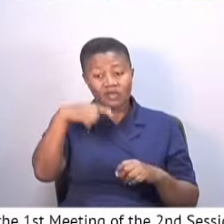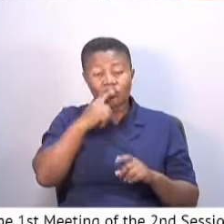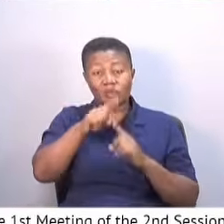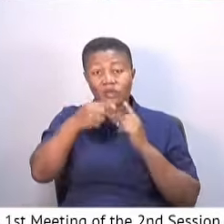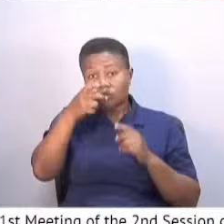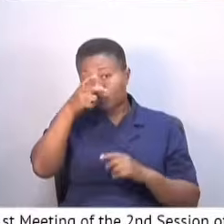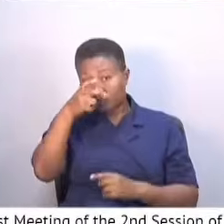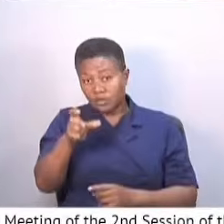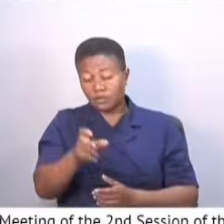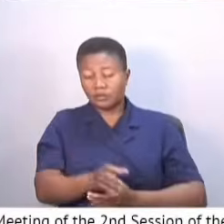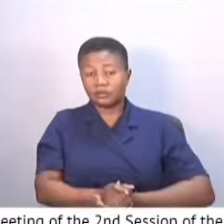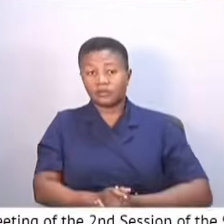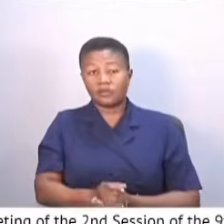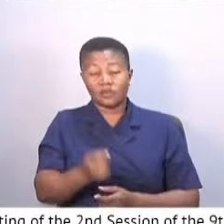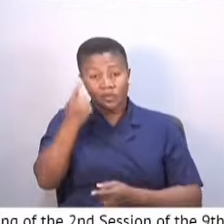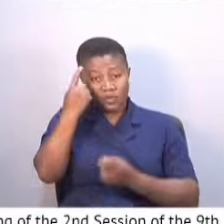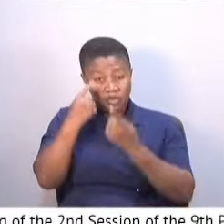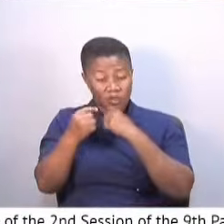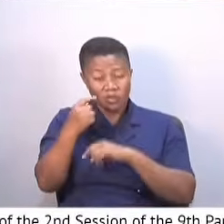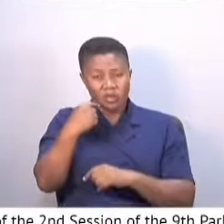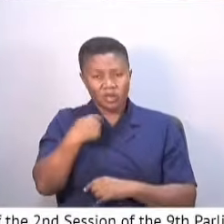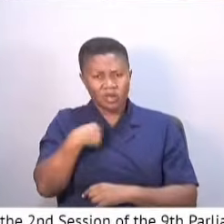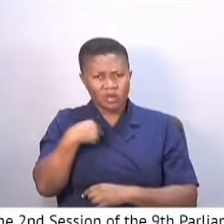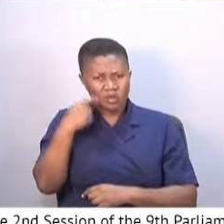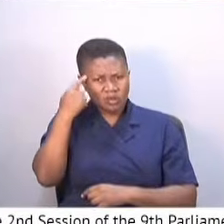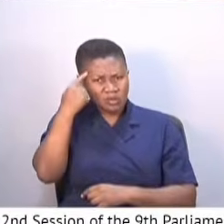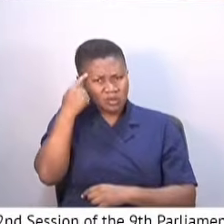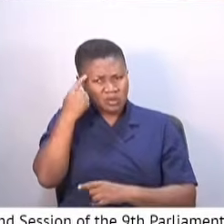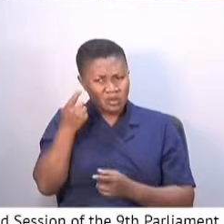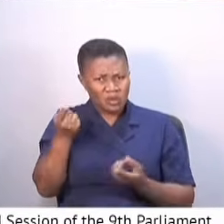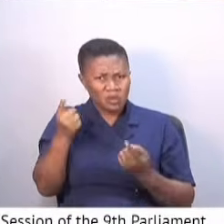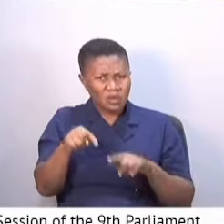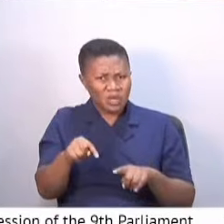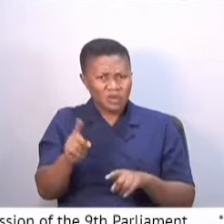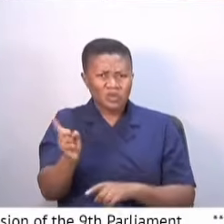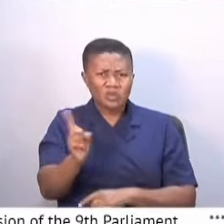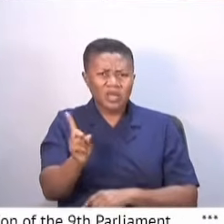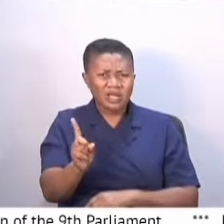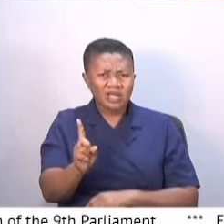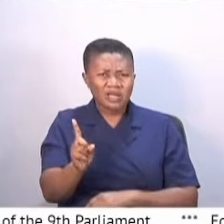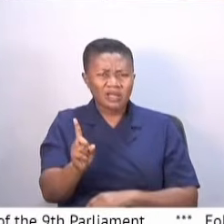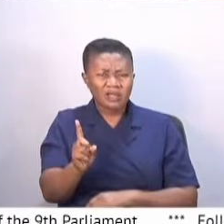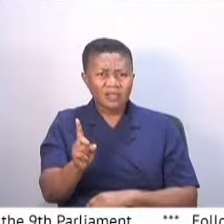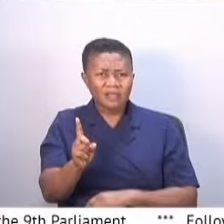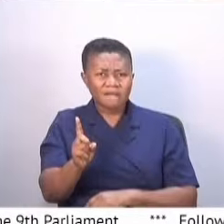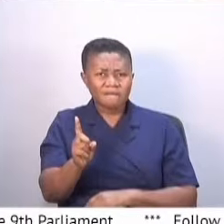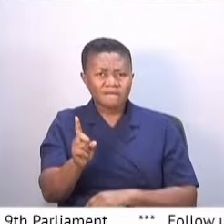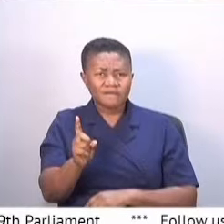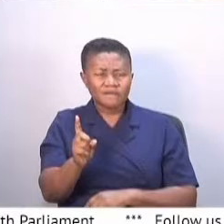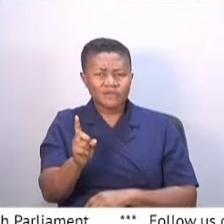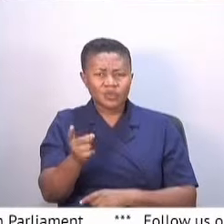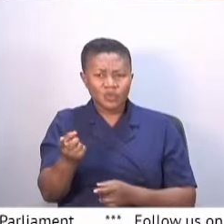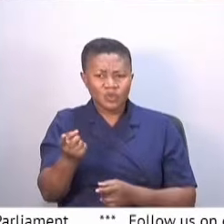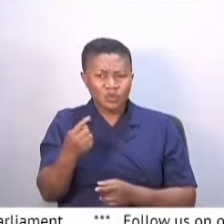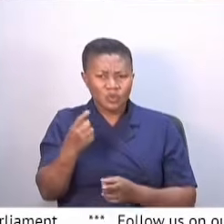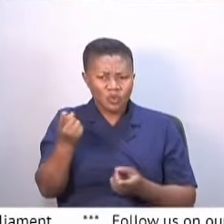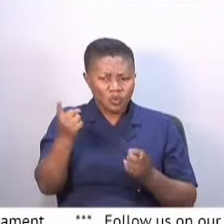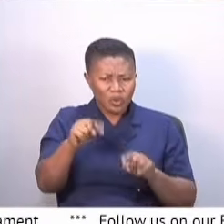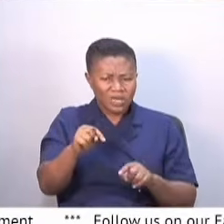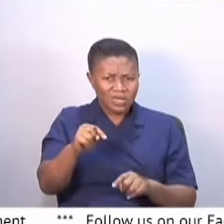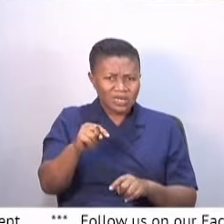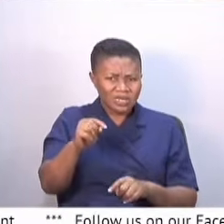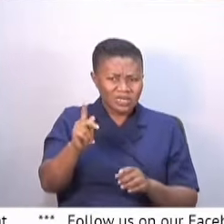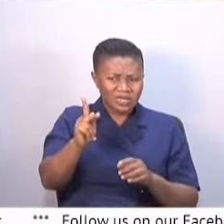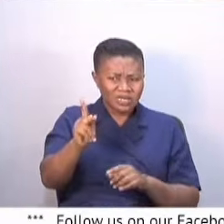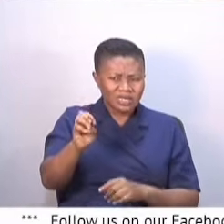corruption. Because I wonder where and when he was told by Honorable Ken